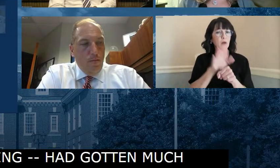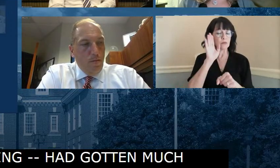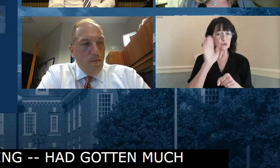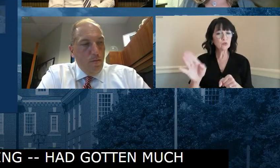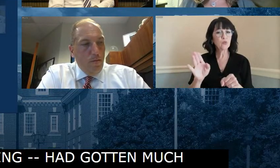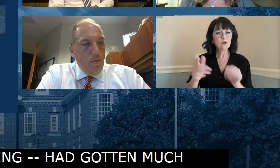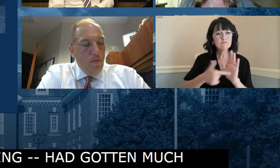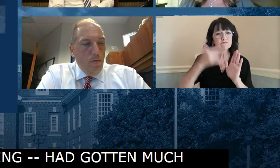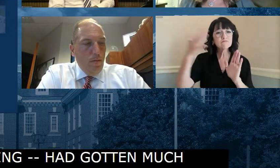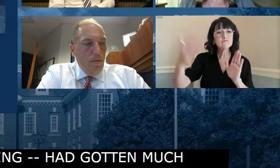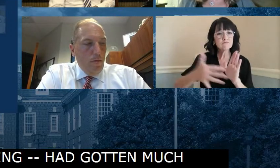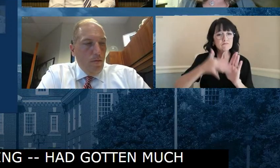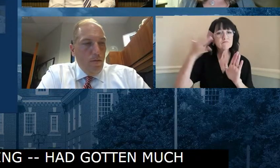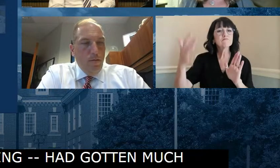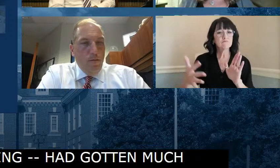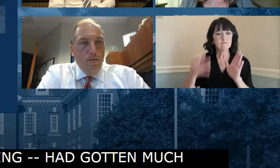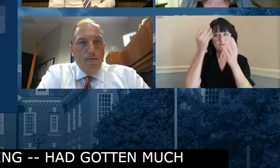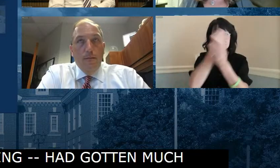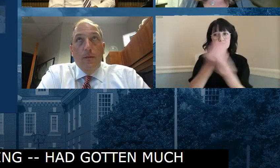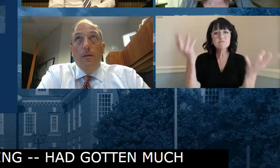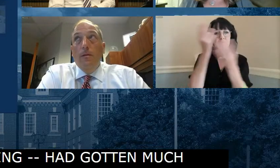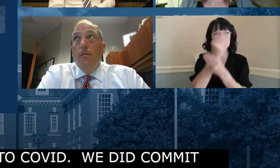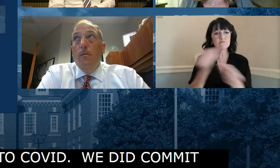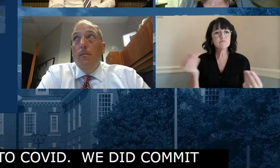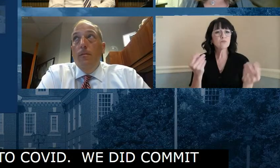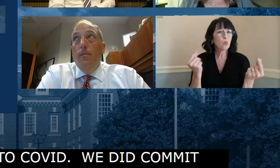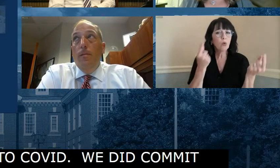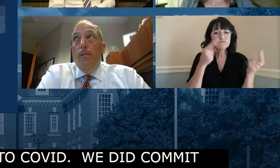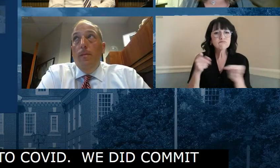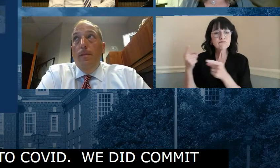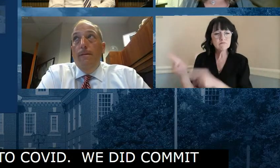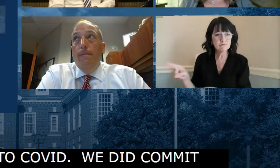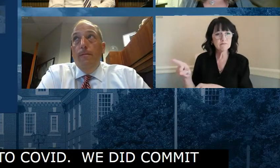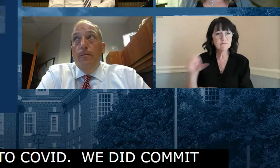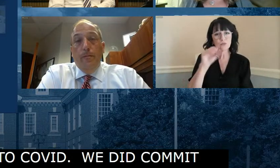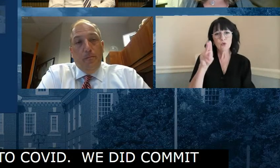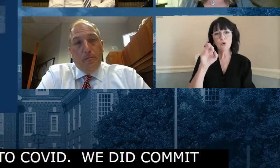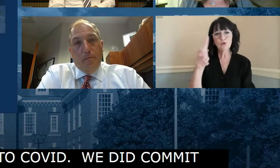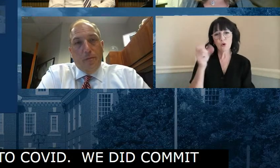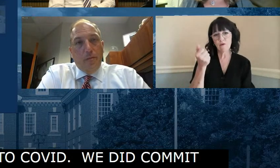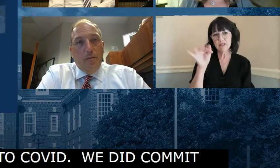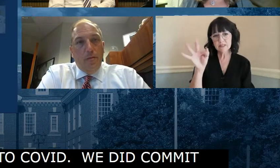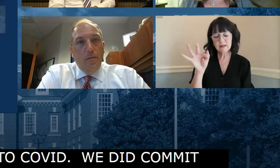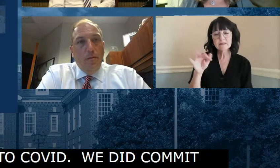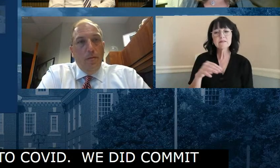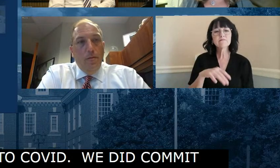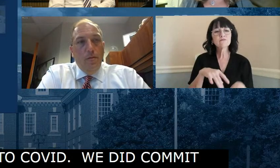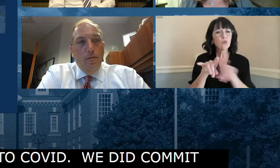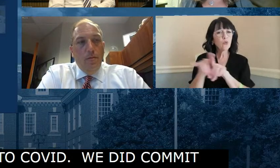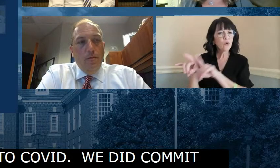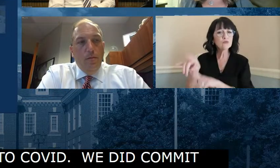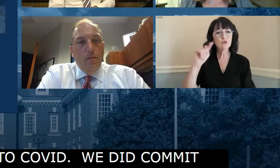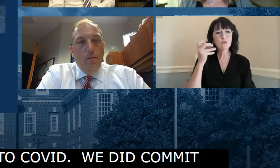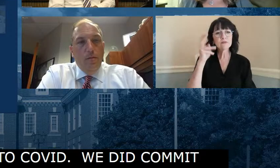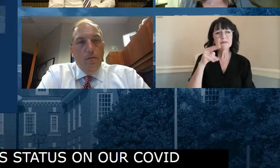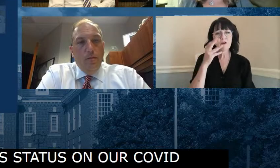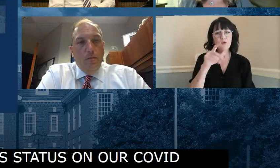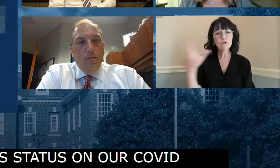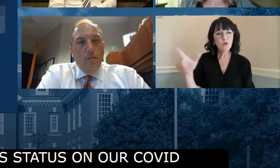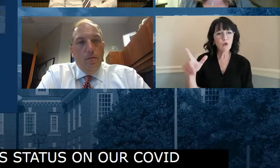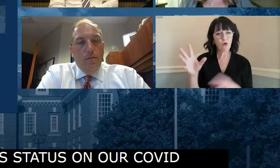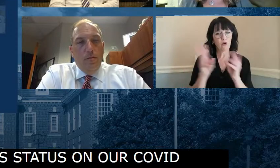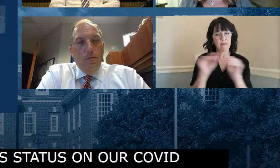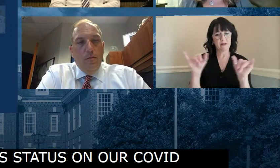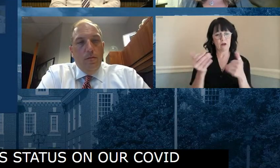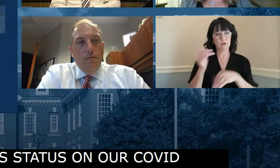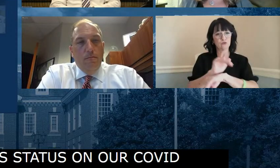the status of our COVID-19 efforts, but also to do town hall meetings like we're doing tonight, where we'll have a